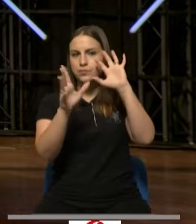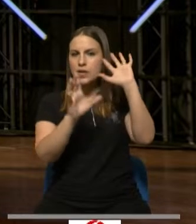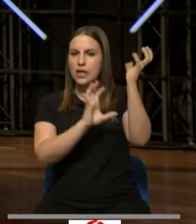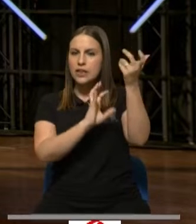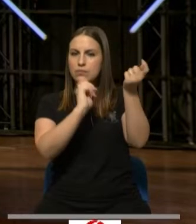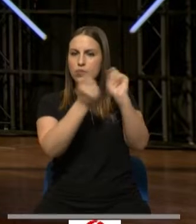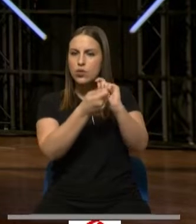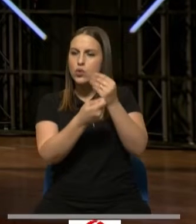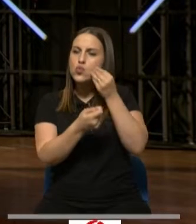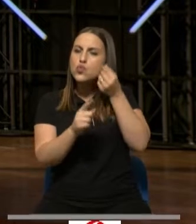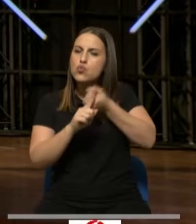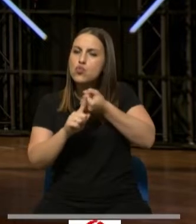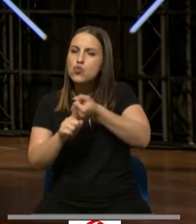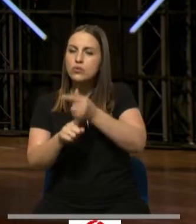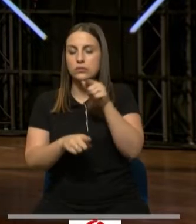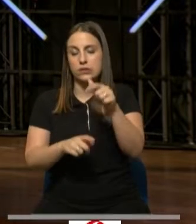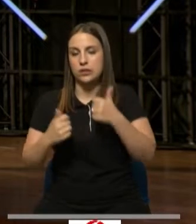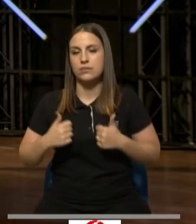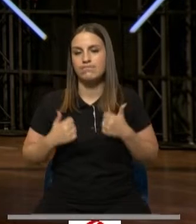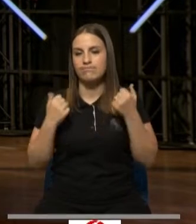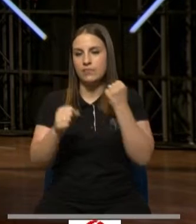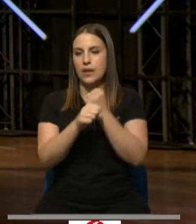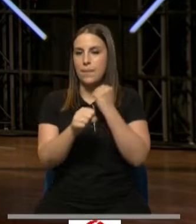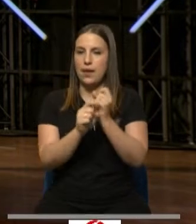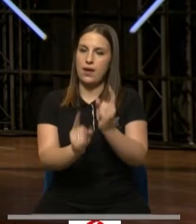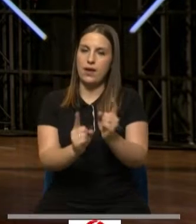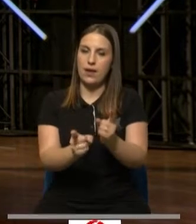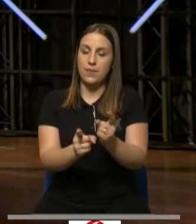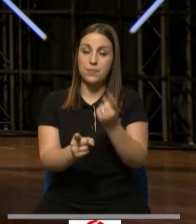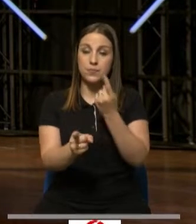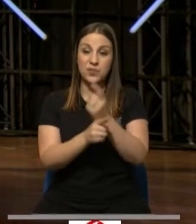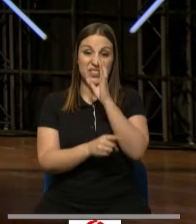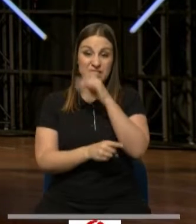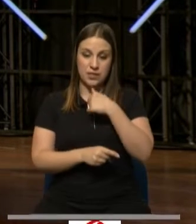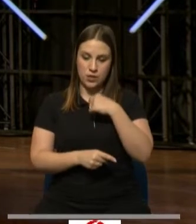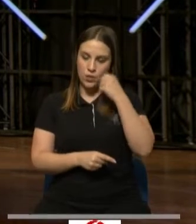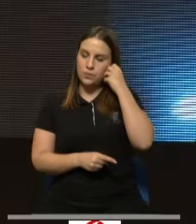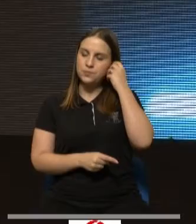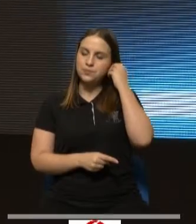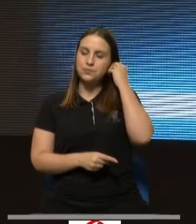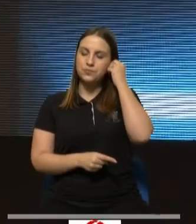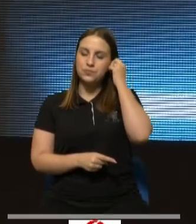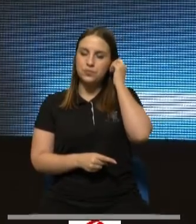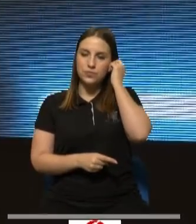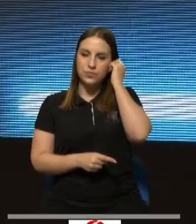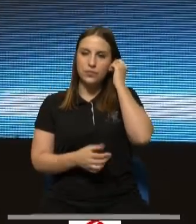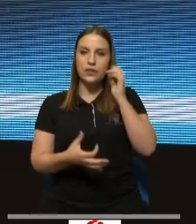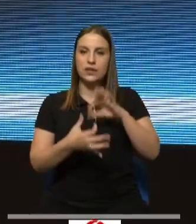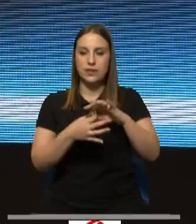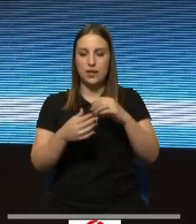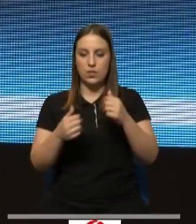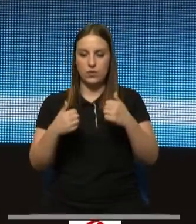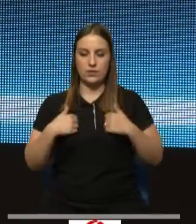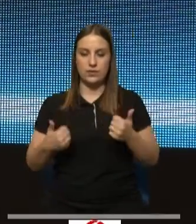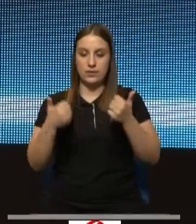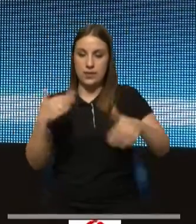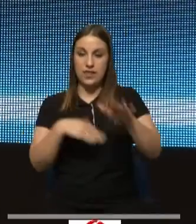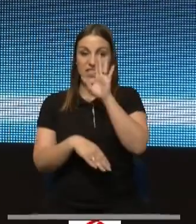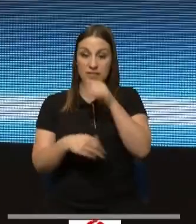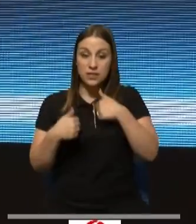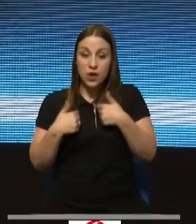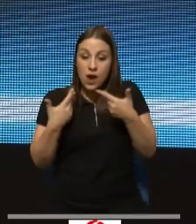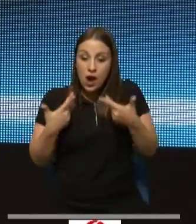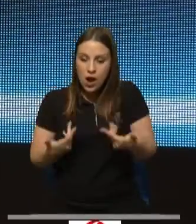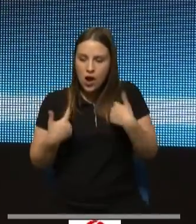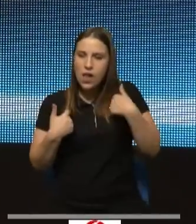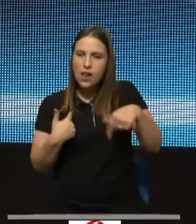is climate change is? And that is where cities play an important role, because if I have the